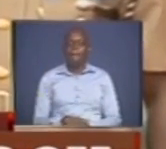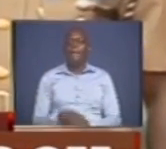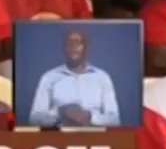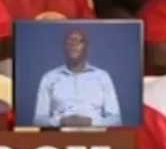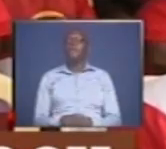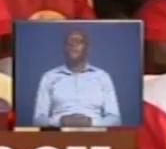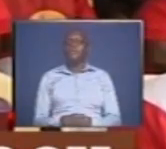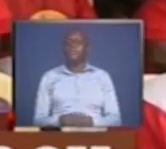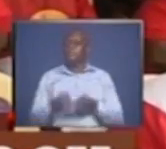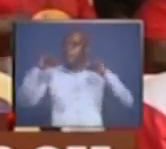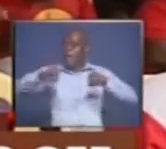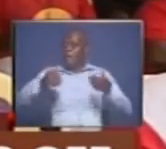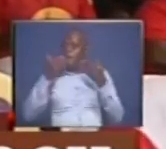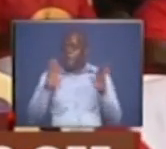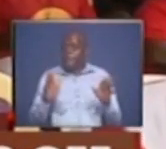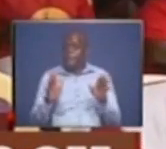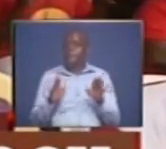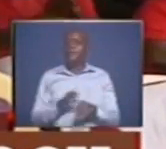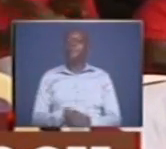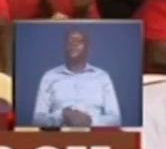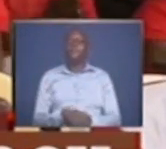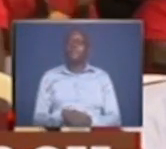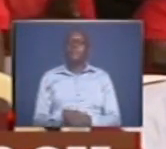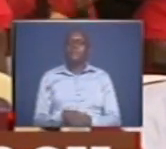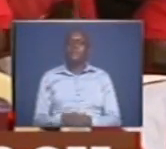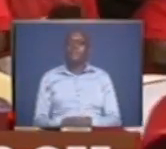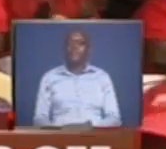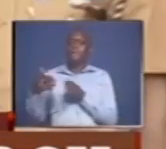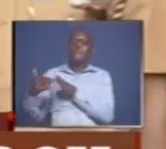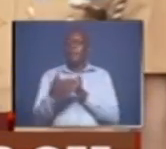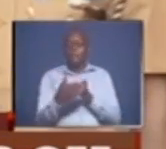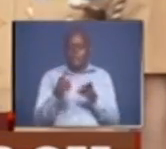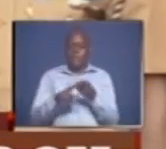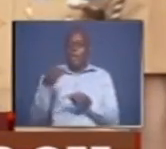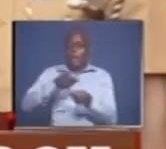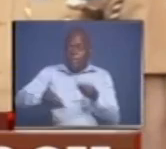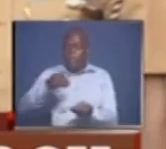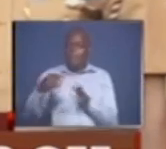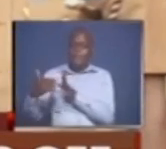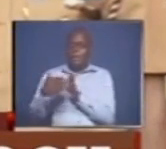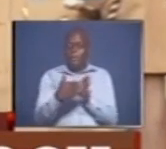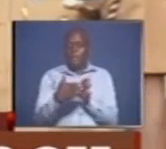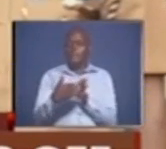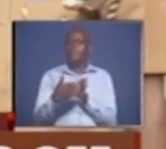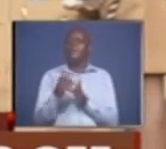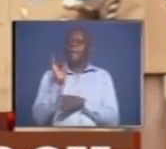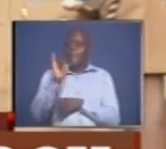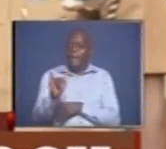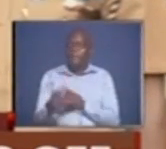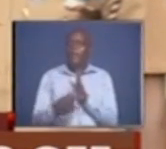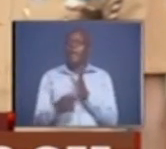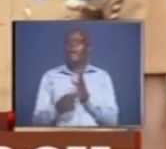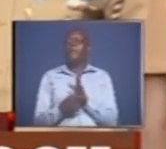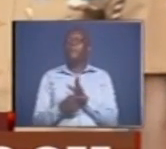prosperous, middle-income country. Economic sabotage ni ile